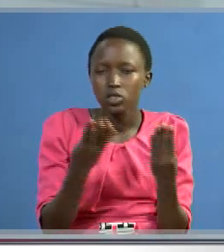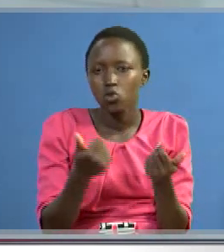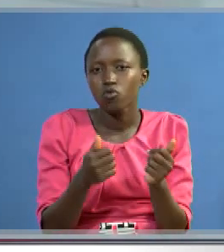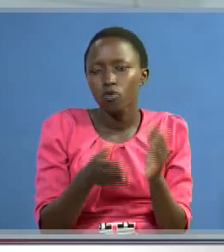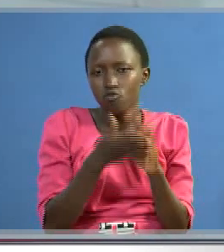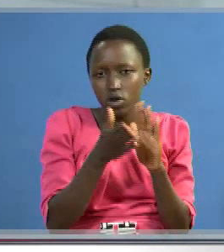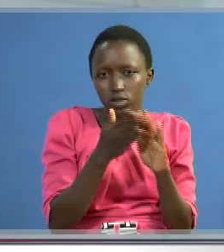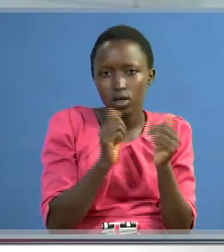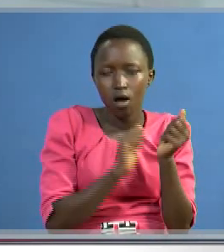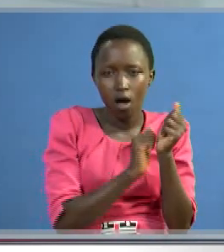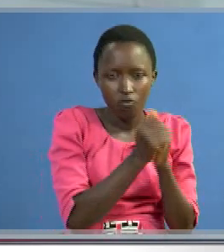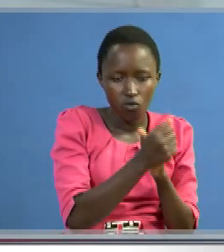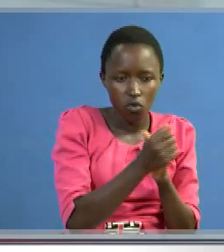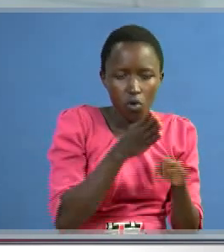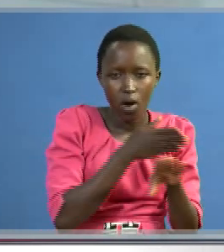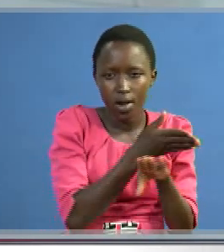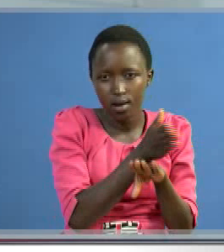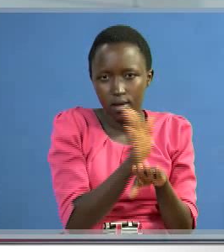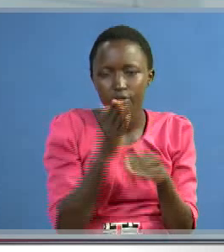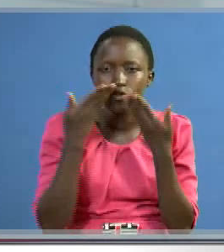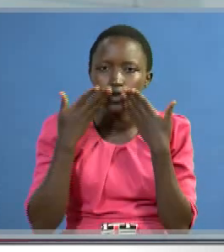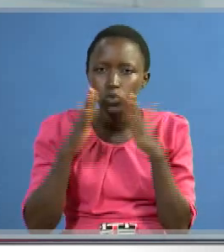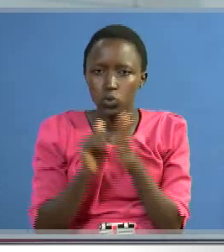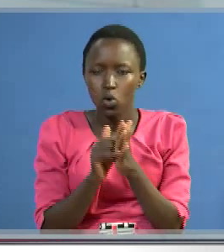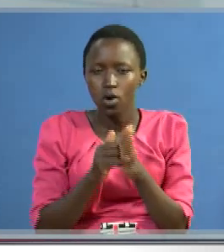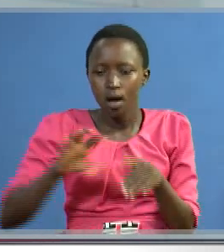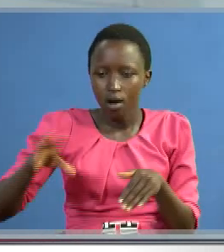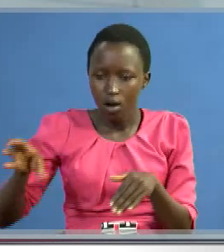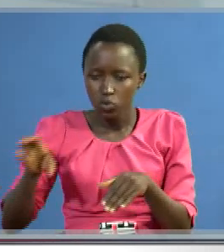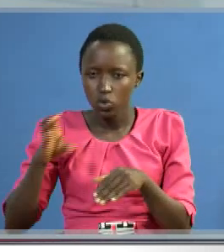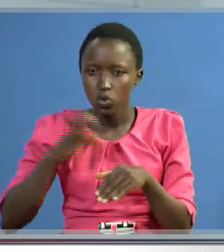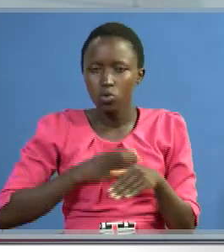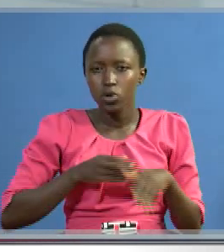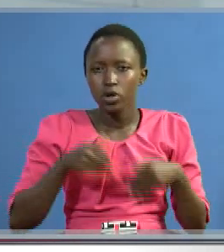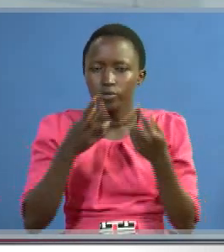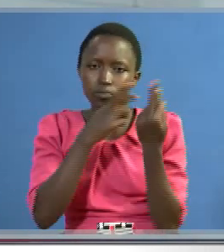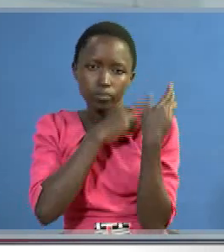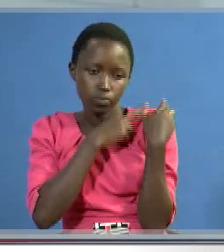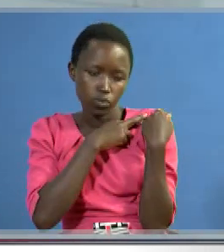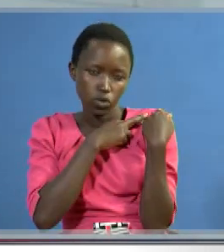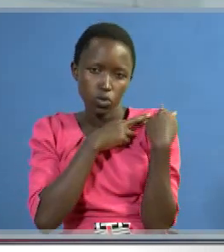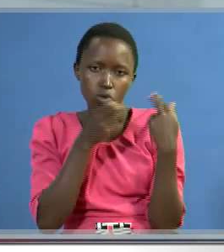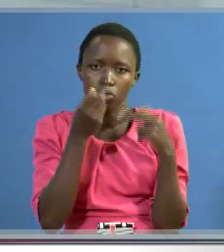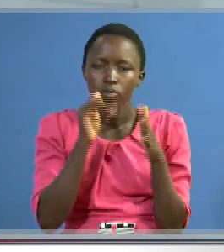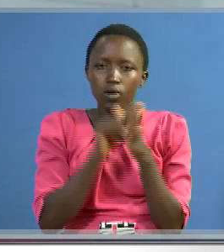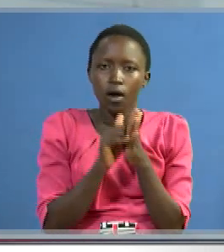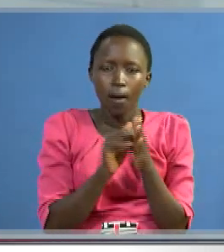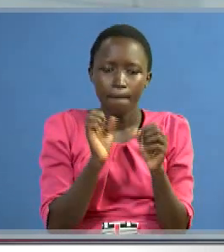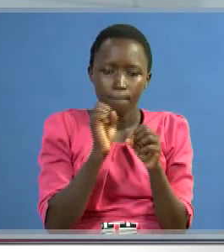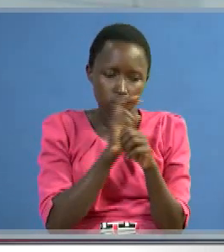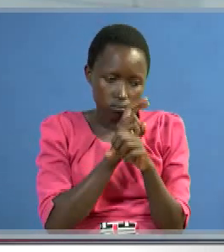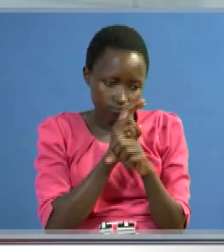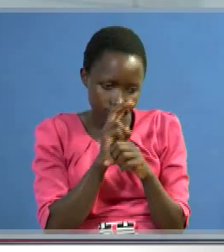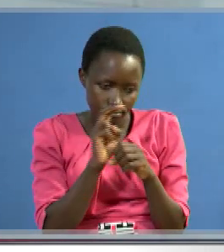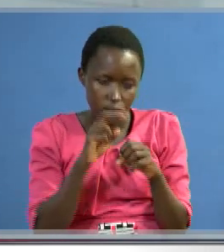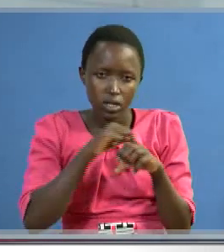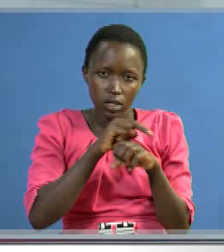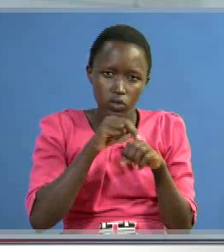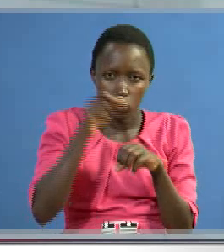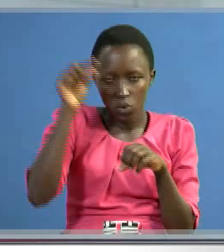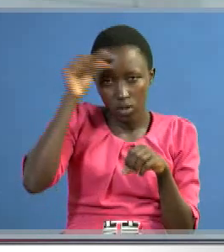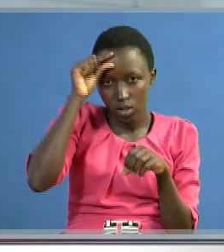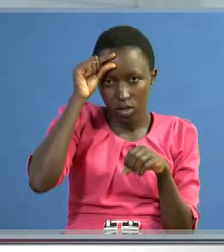addressed to avoid delays in completion county commissioners have been tasked with the responsibility of inspecting national